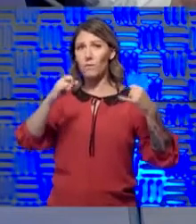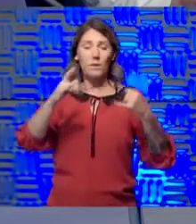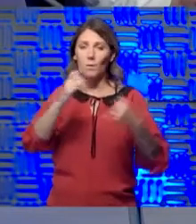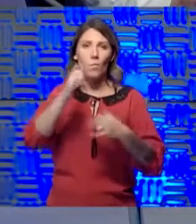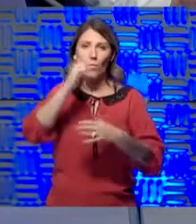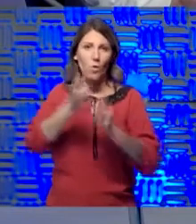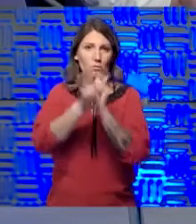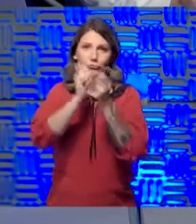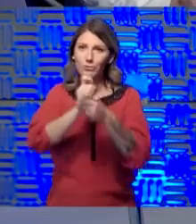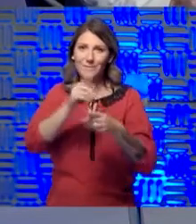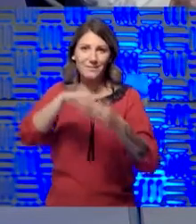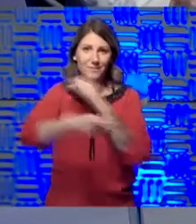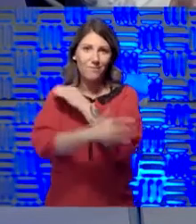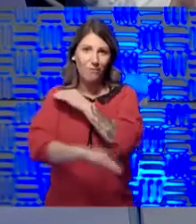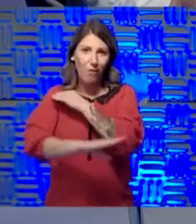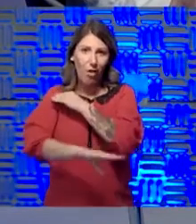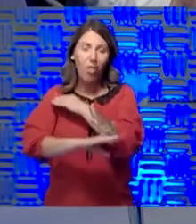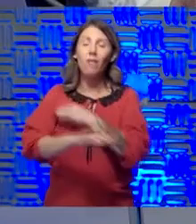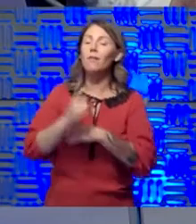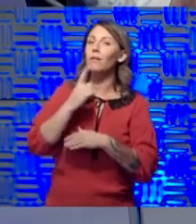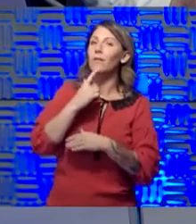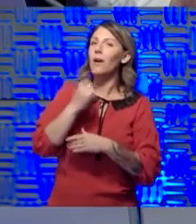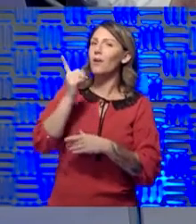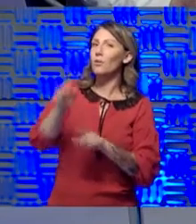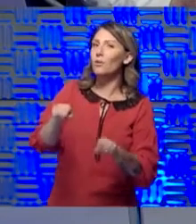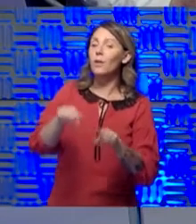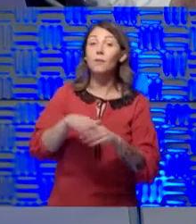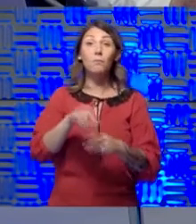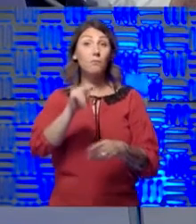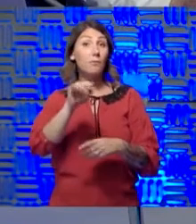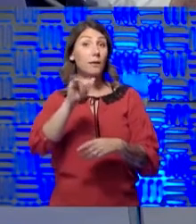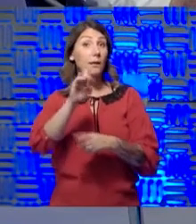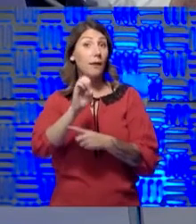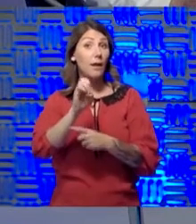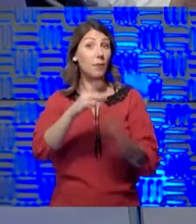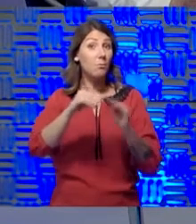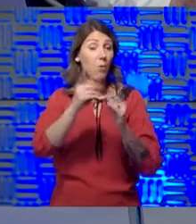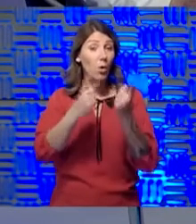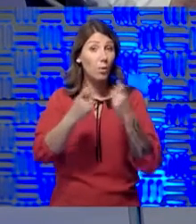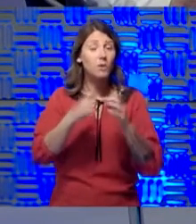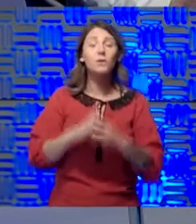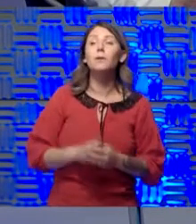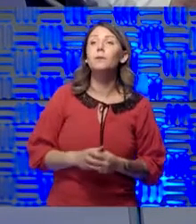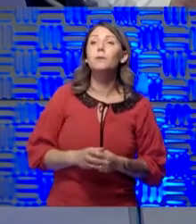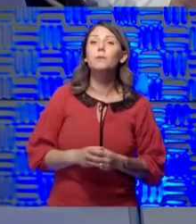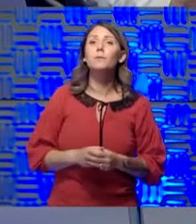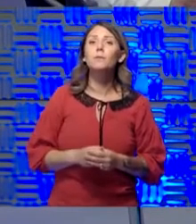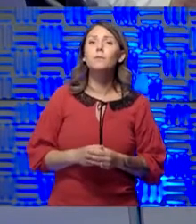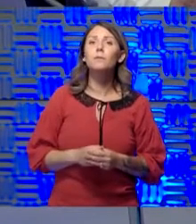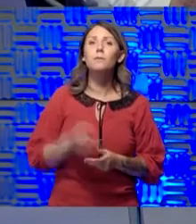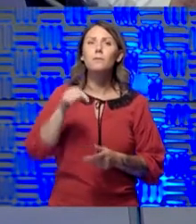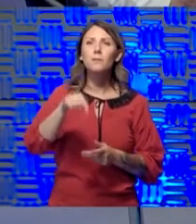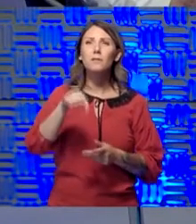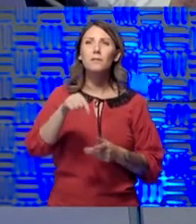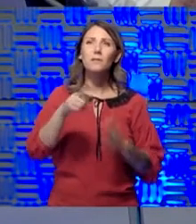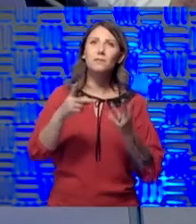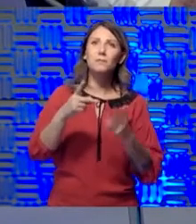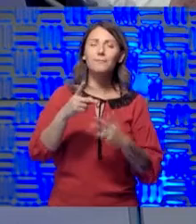think that's right. Nate, other questions? Or anyone else? Yeah, so this is kind of a